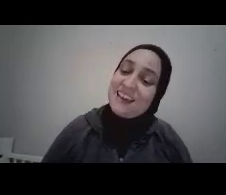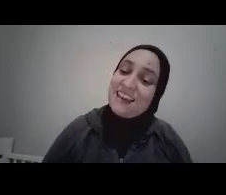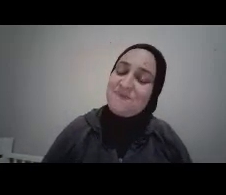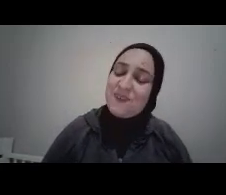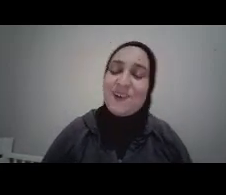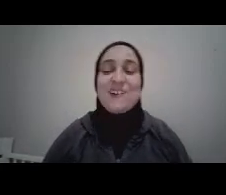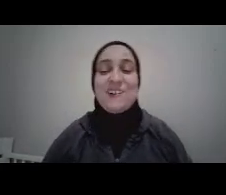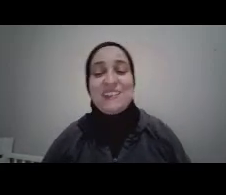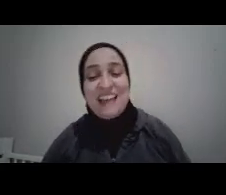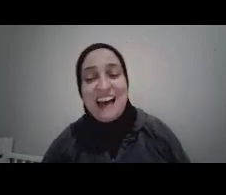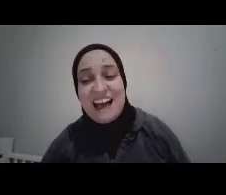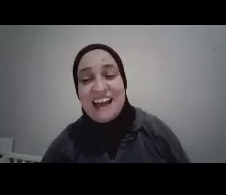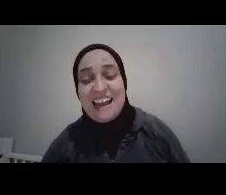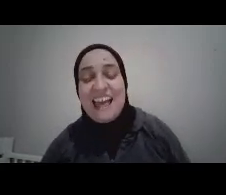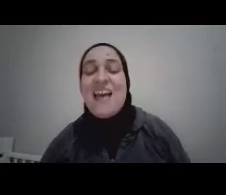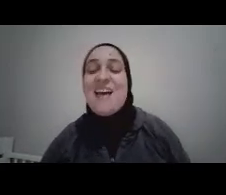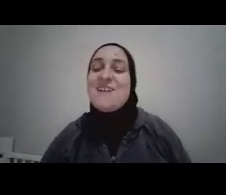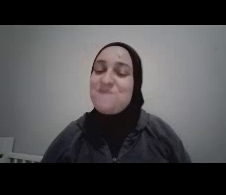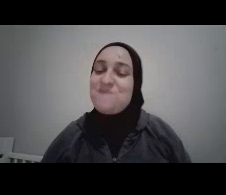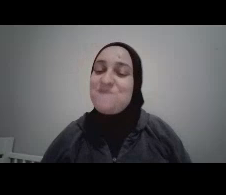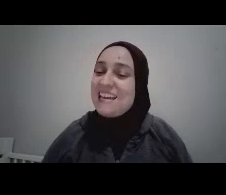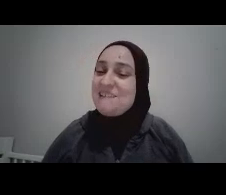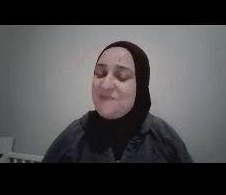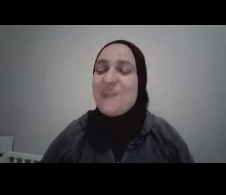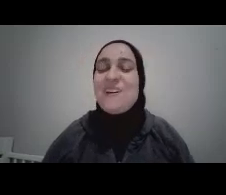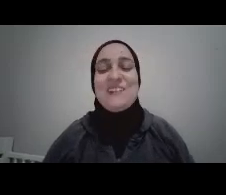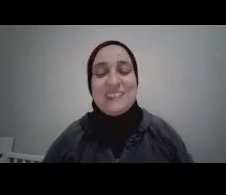Be polite, be